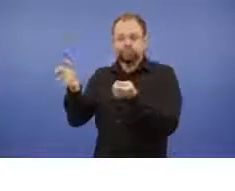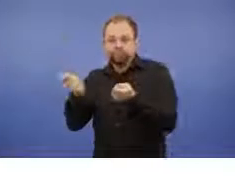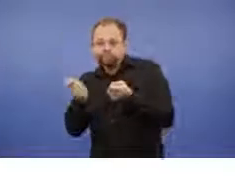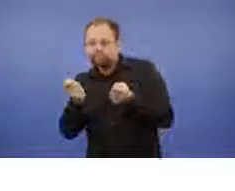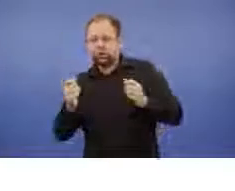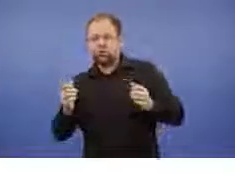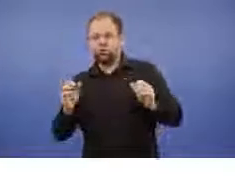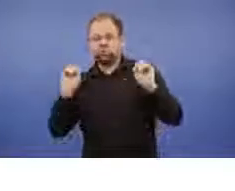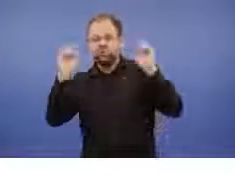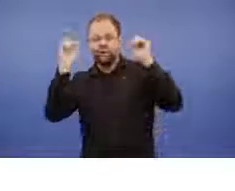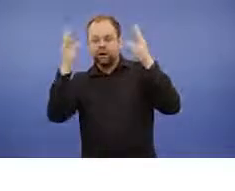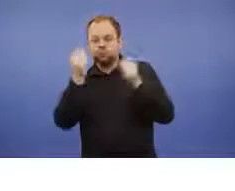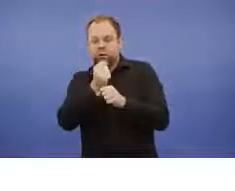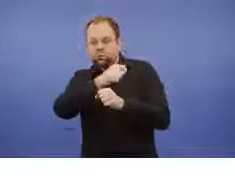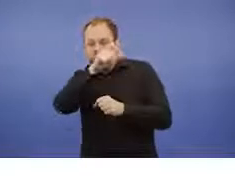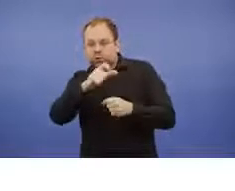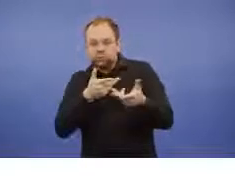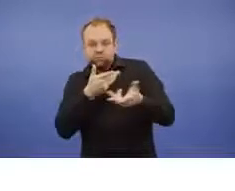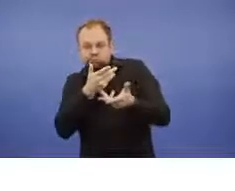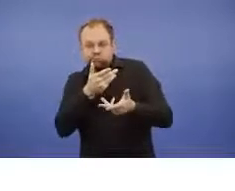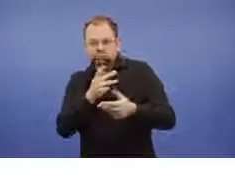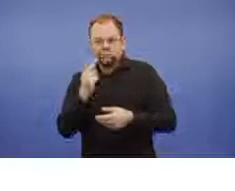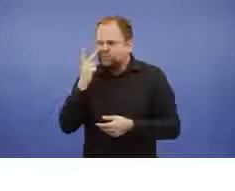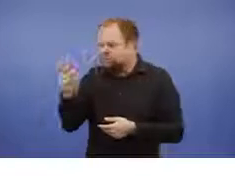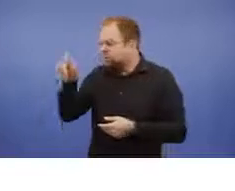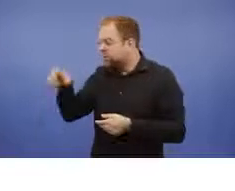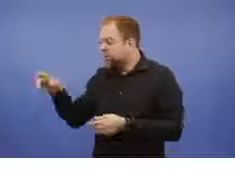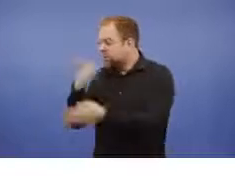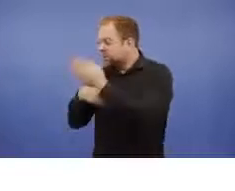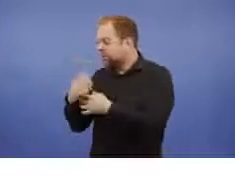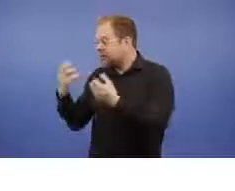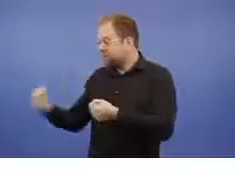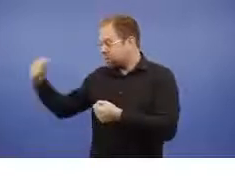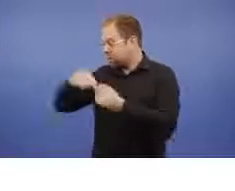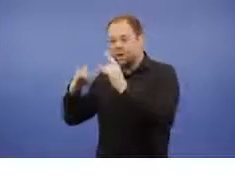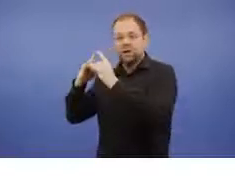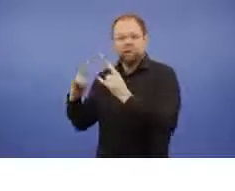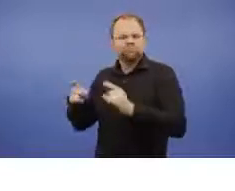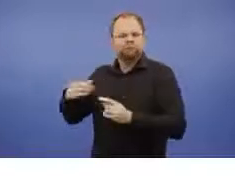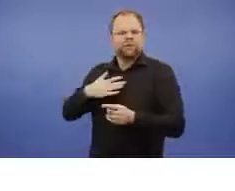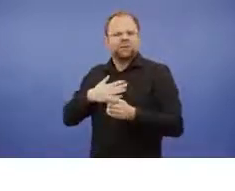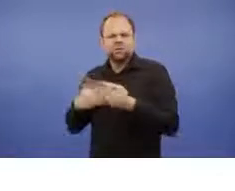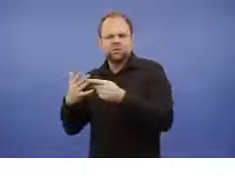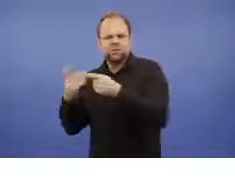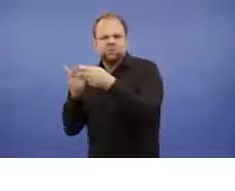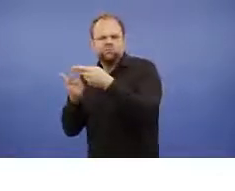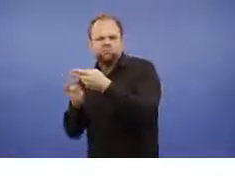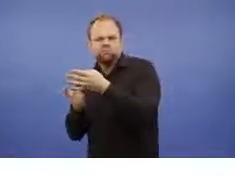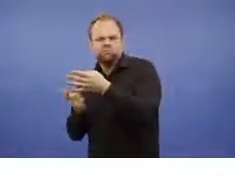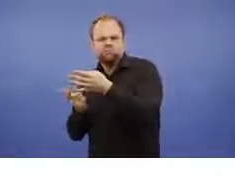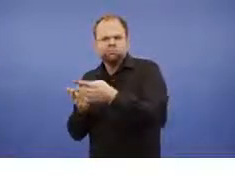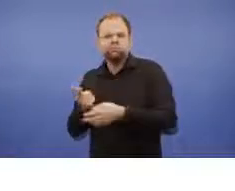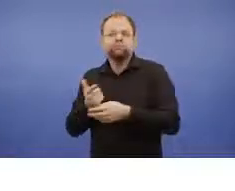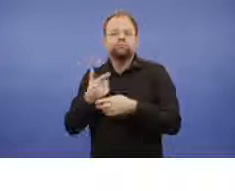The recommendation to the United Nations to raise awareness among UN and other humanitarian organizations about the